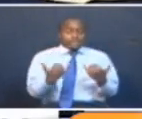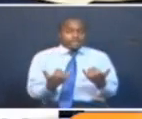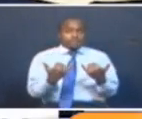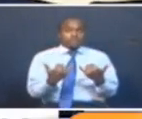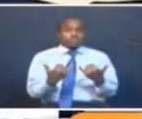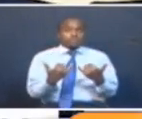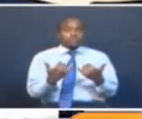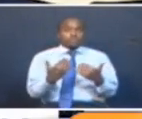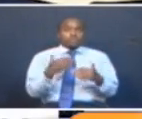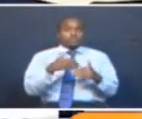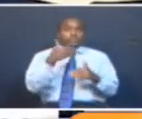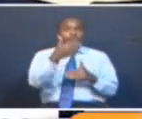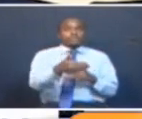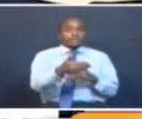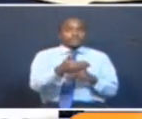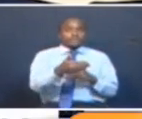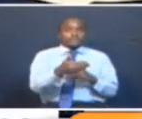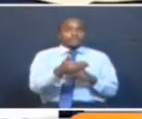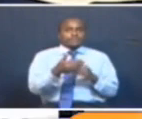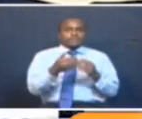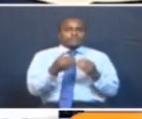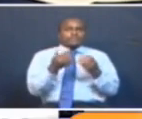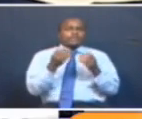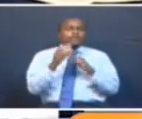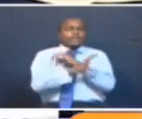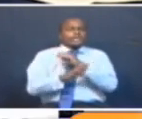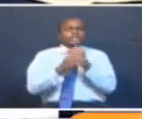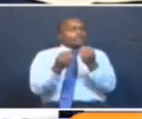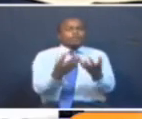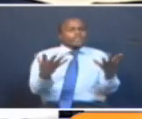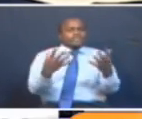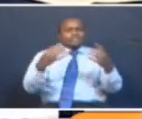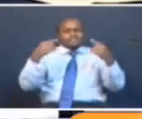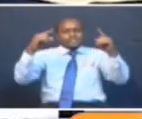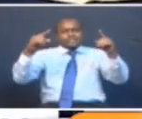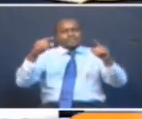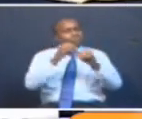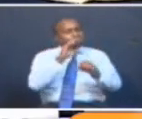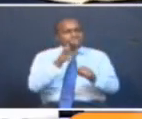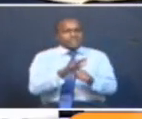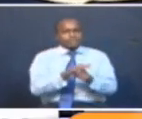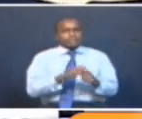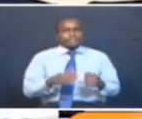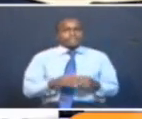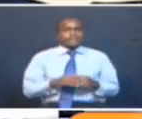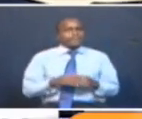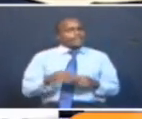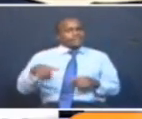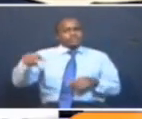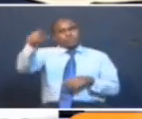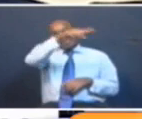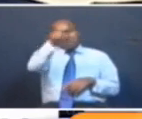after that, you know, how many countries have become prosperous? And there's no difference between us and them.